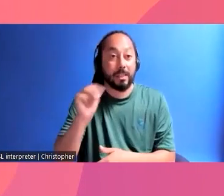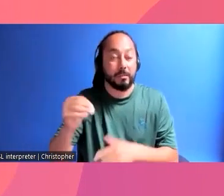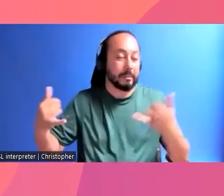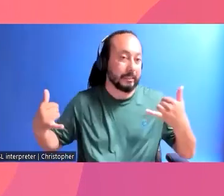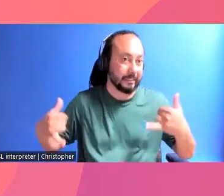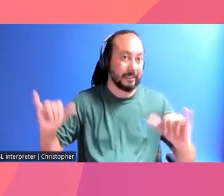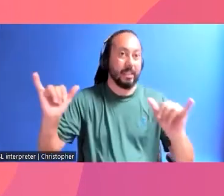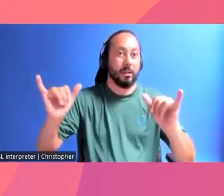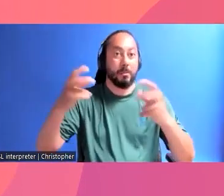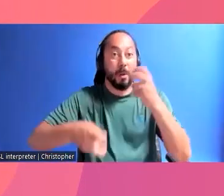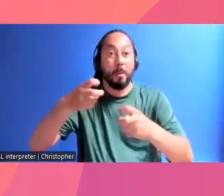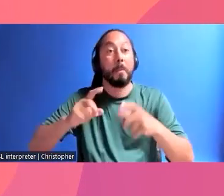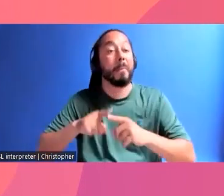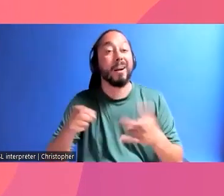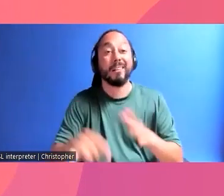in the scholarship.